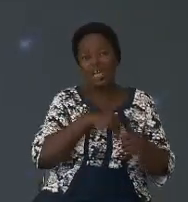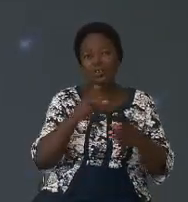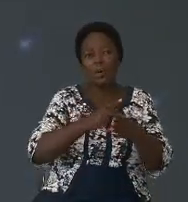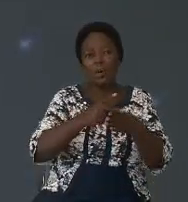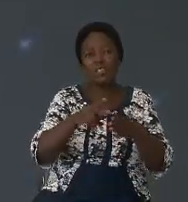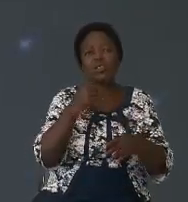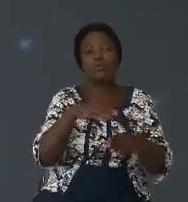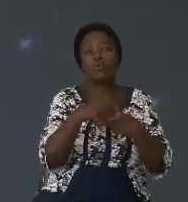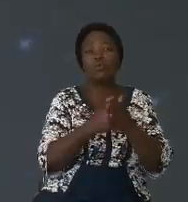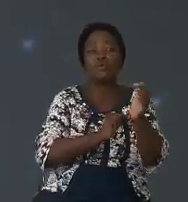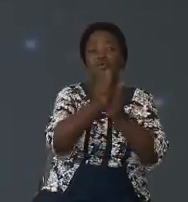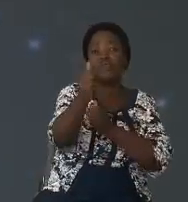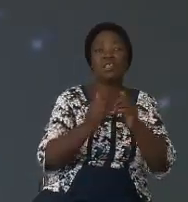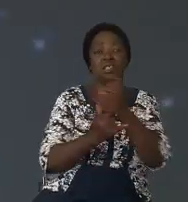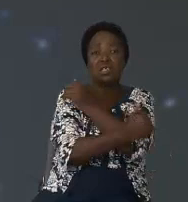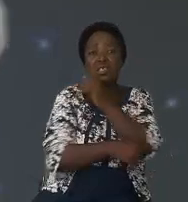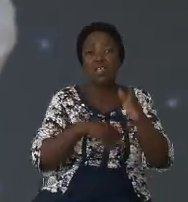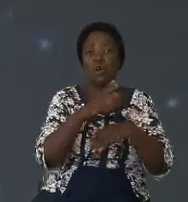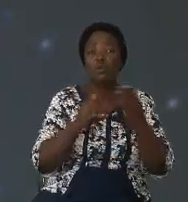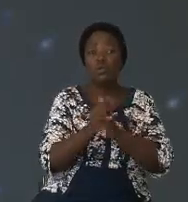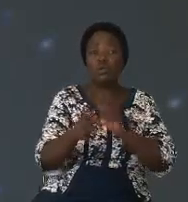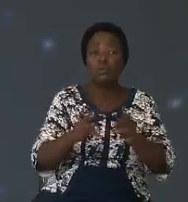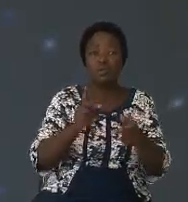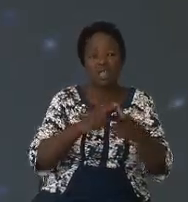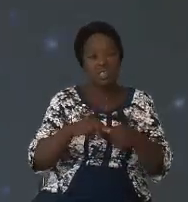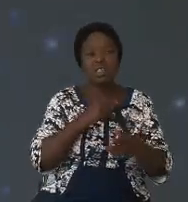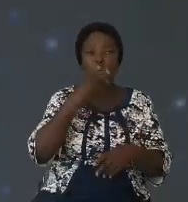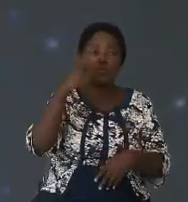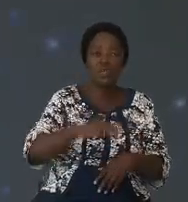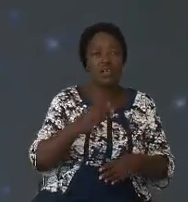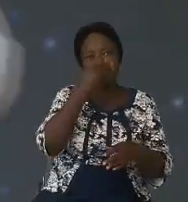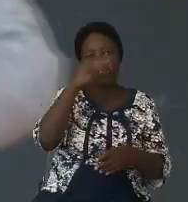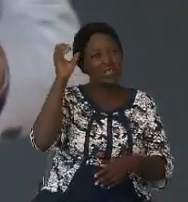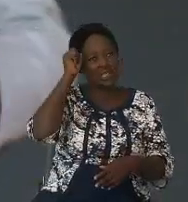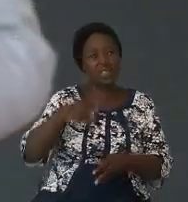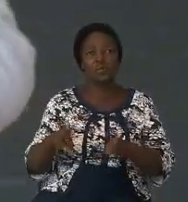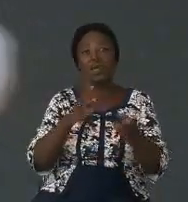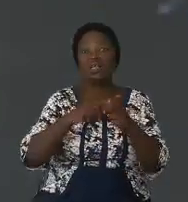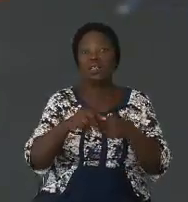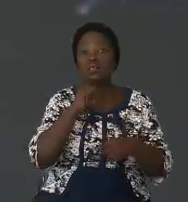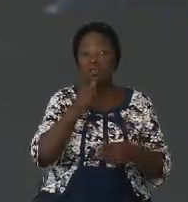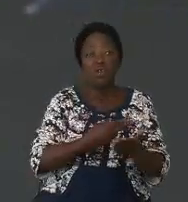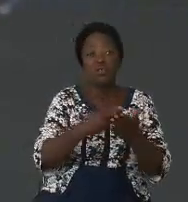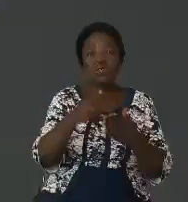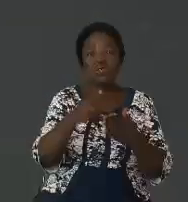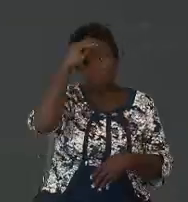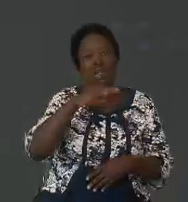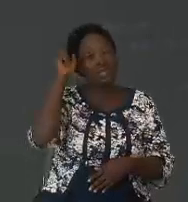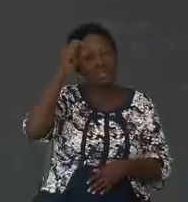the ideas and all the practices of the far country, of the strangers, and so let the wicked